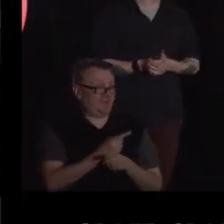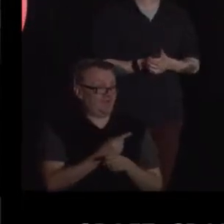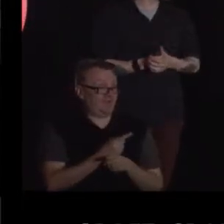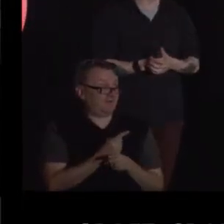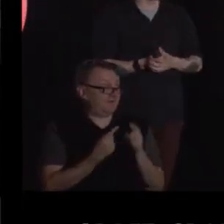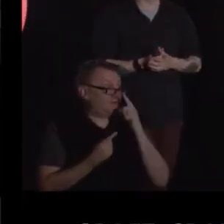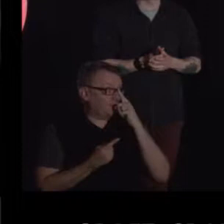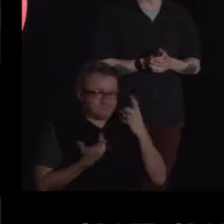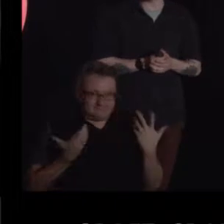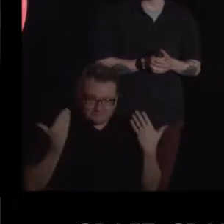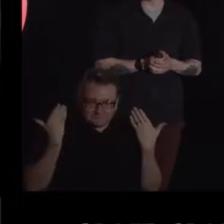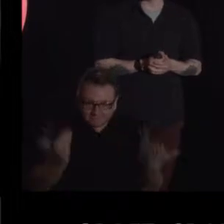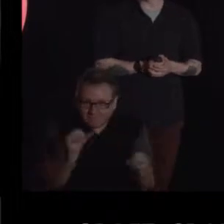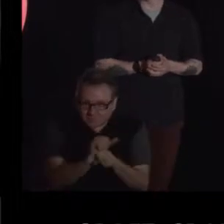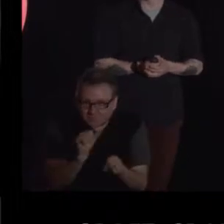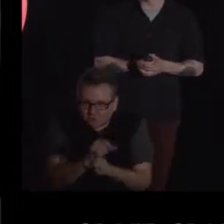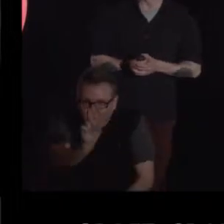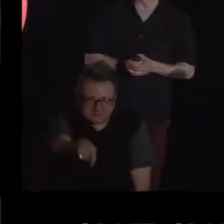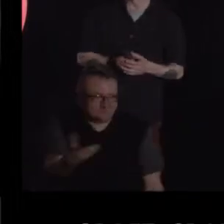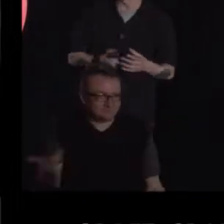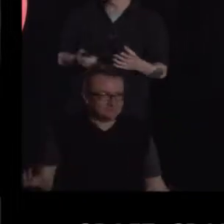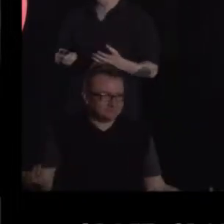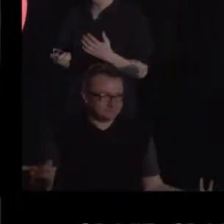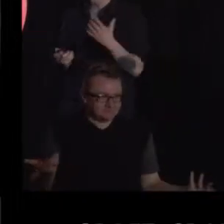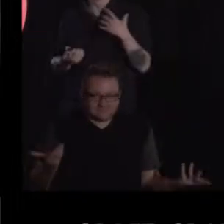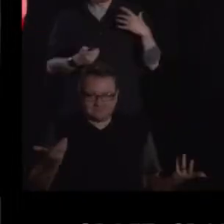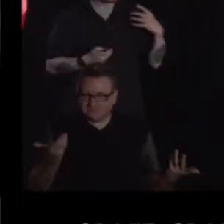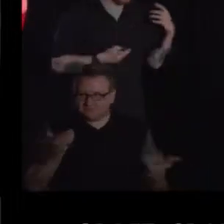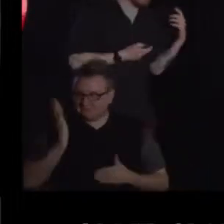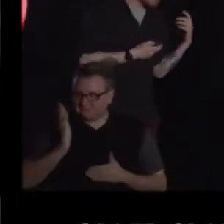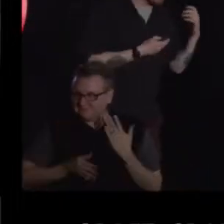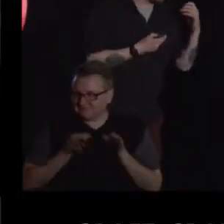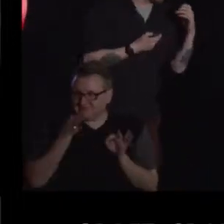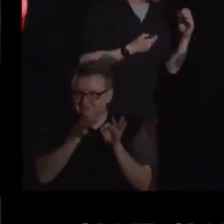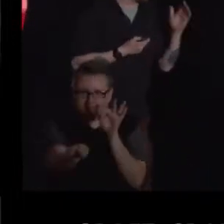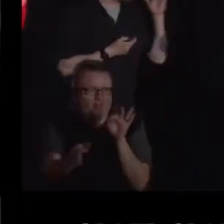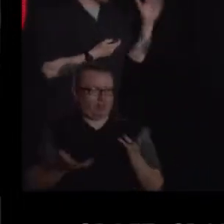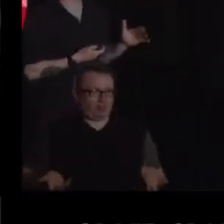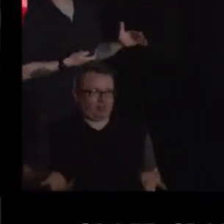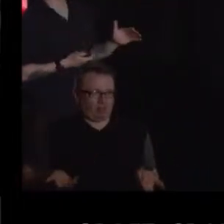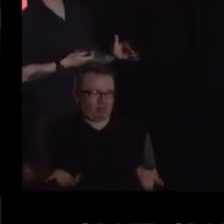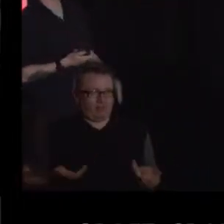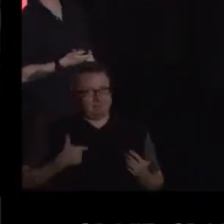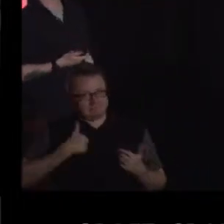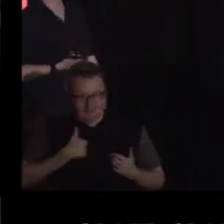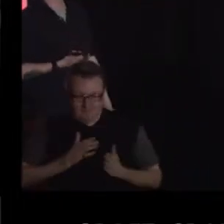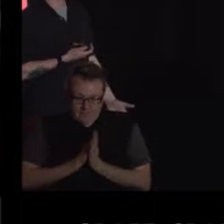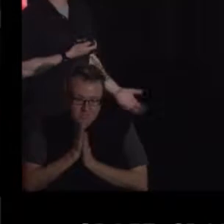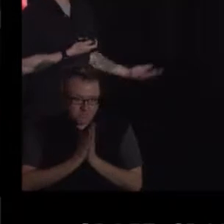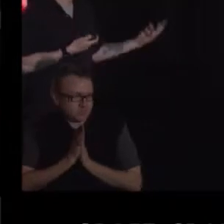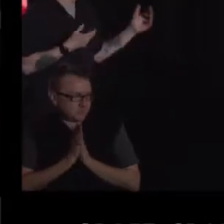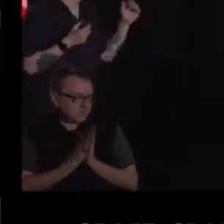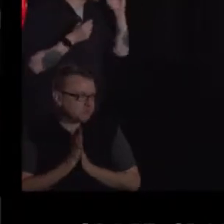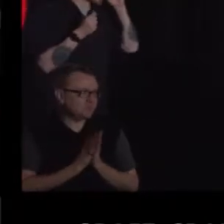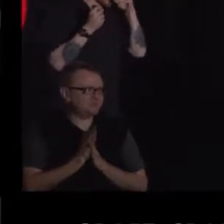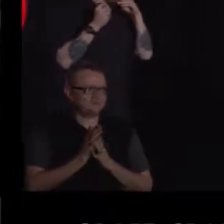like, really, you just got to do the work. That's all there is to it. And I feel really passionate about that. There are no